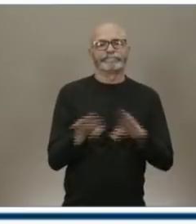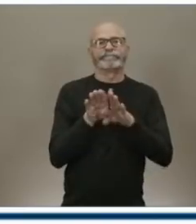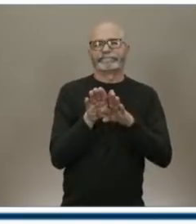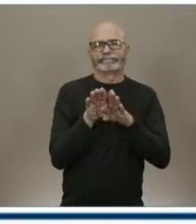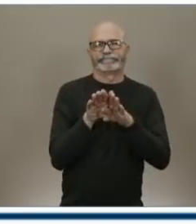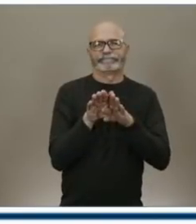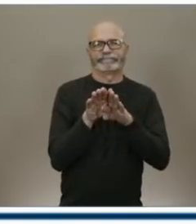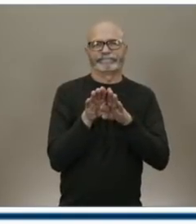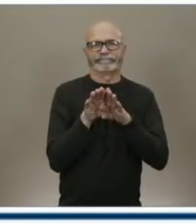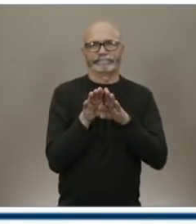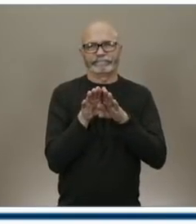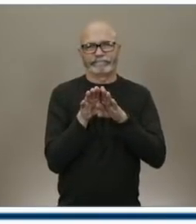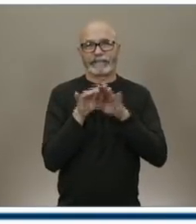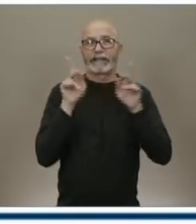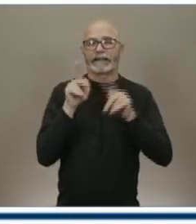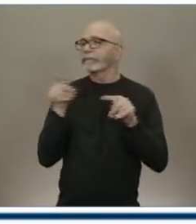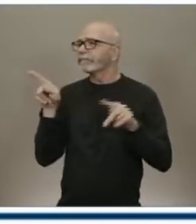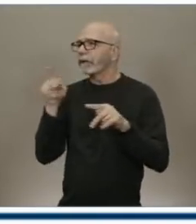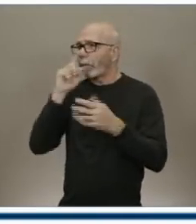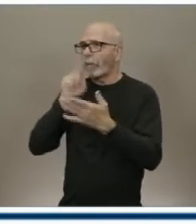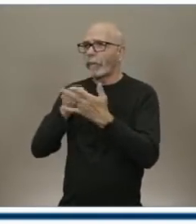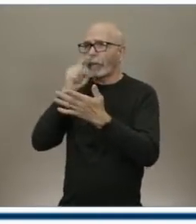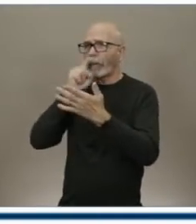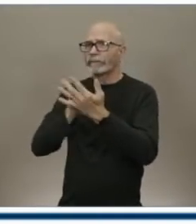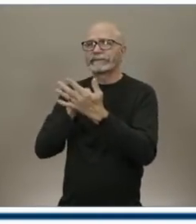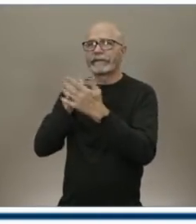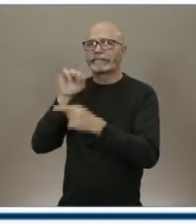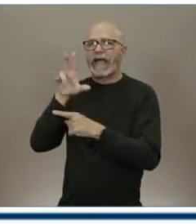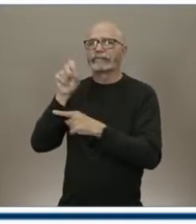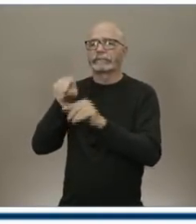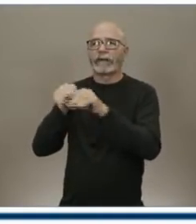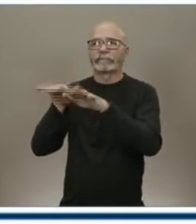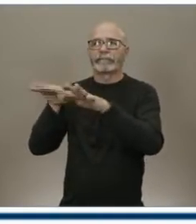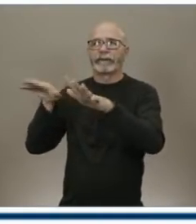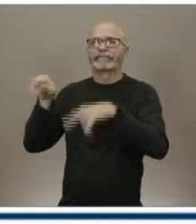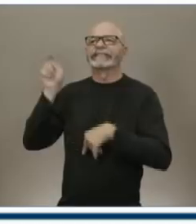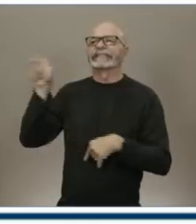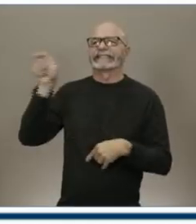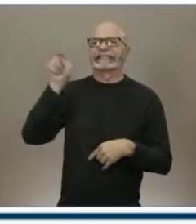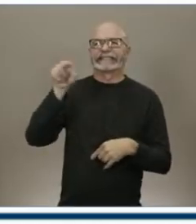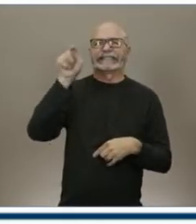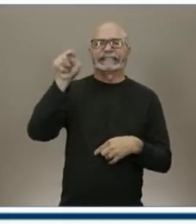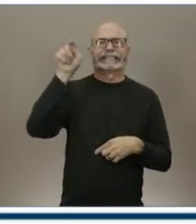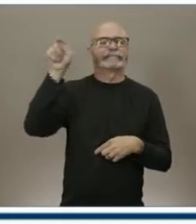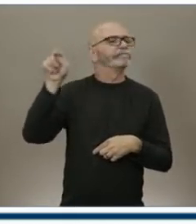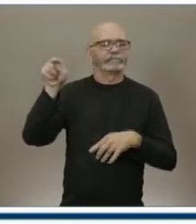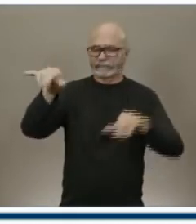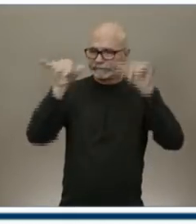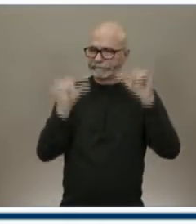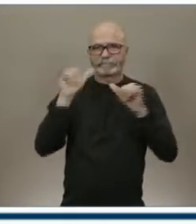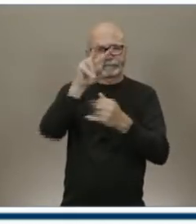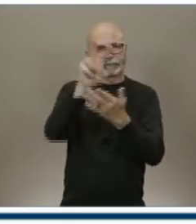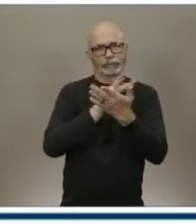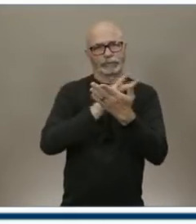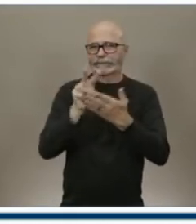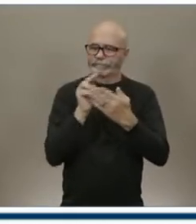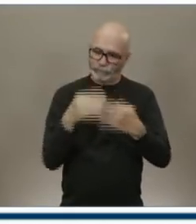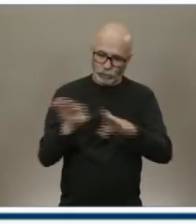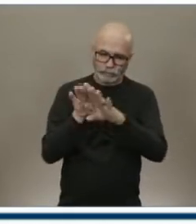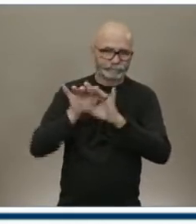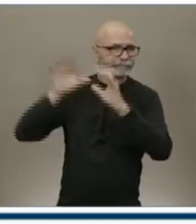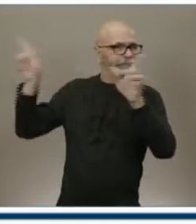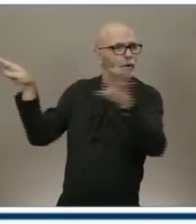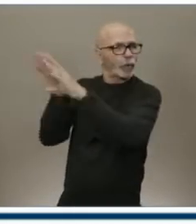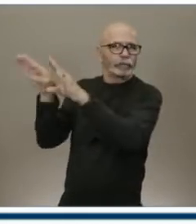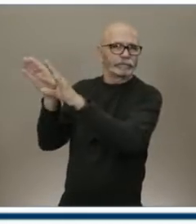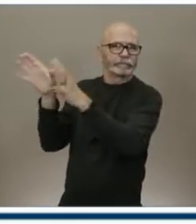activity, we have decided to close that plant for another 2 weeks. The decision we had in front of us